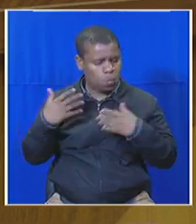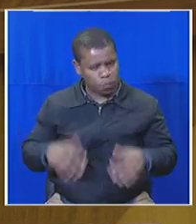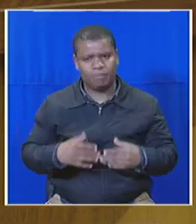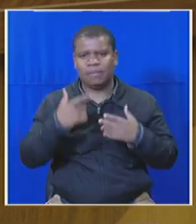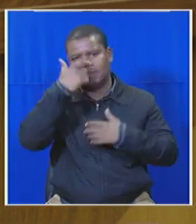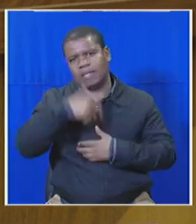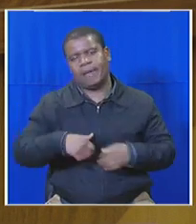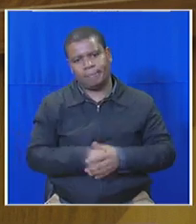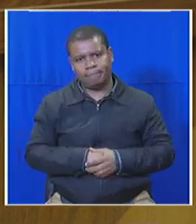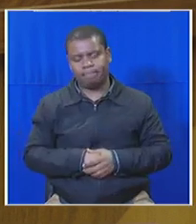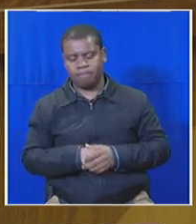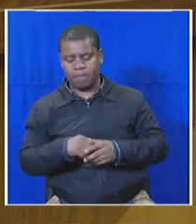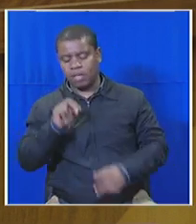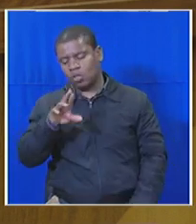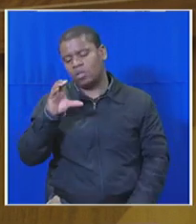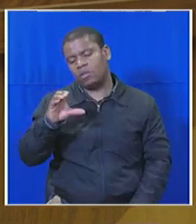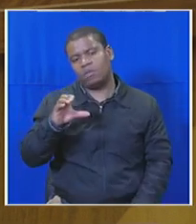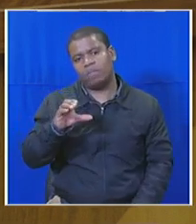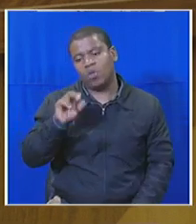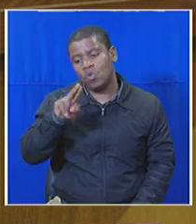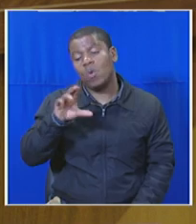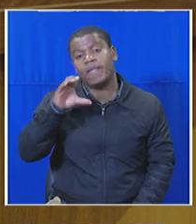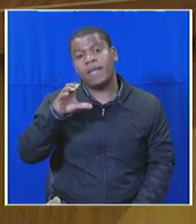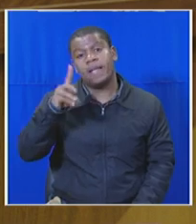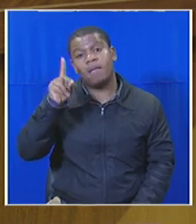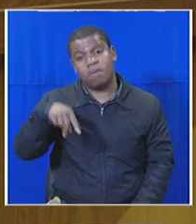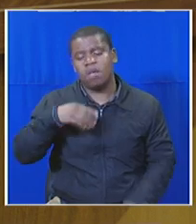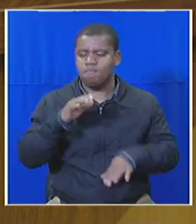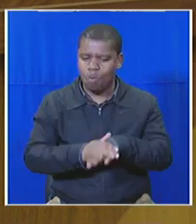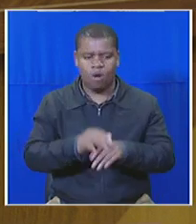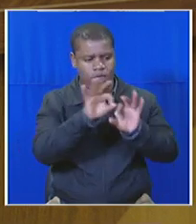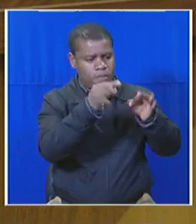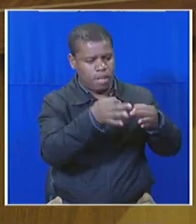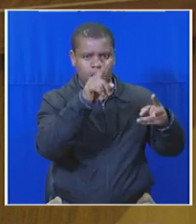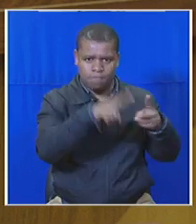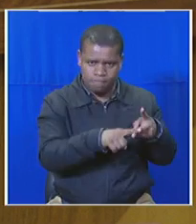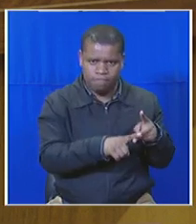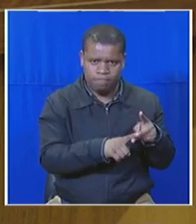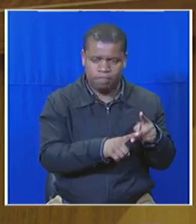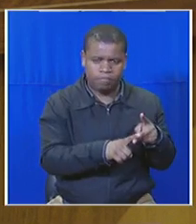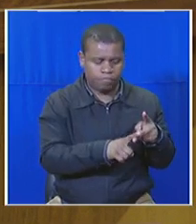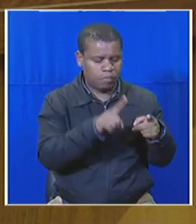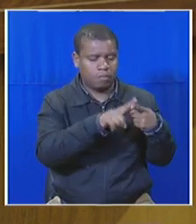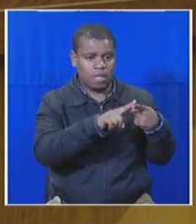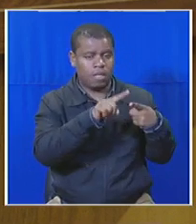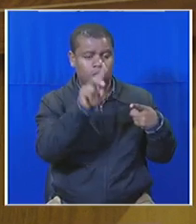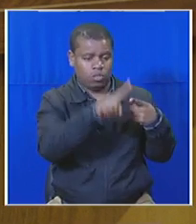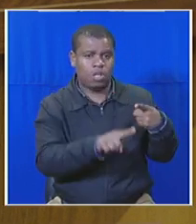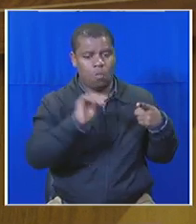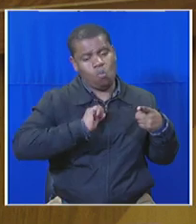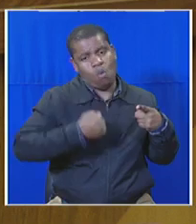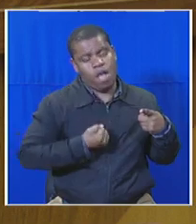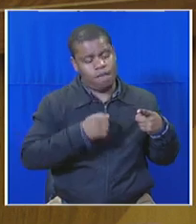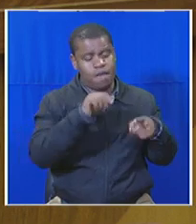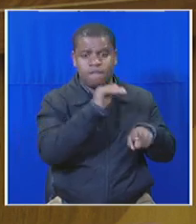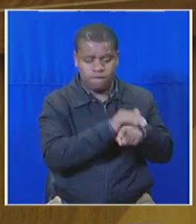On behalf of the ACDP, I convey our sincere condolences to the family of Mr. Mubu, especially his wife and children, to his friends